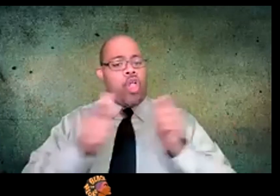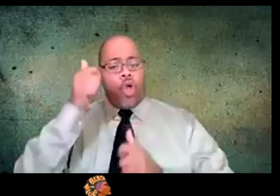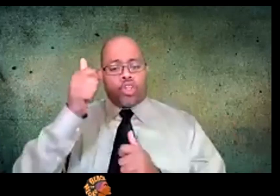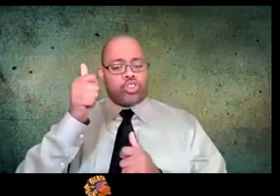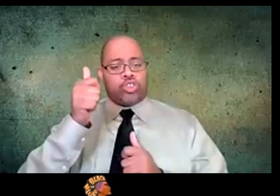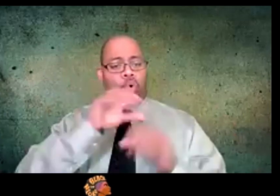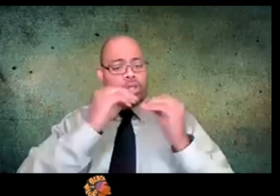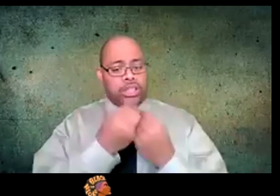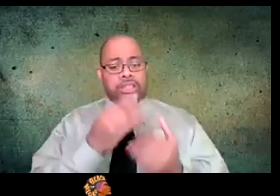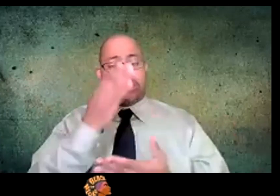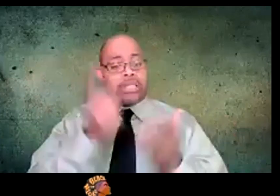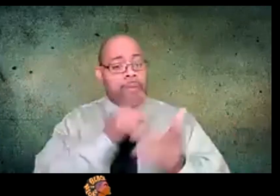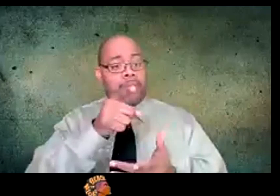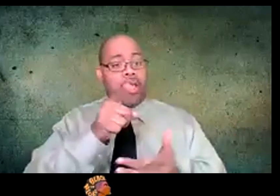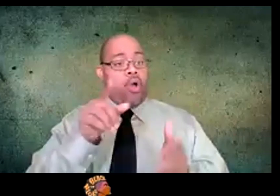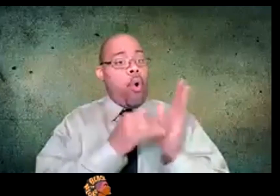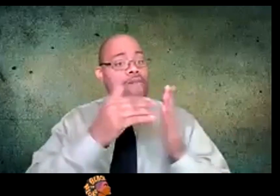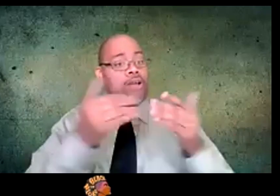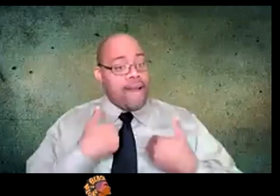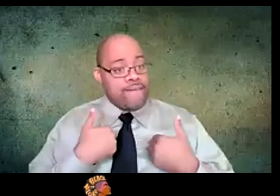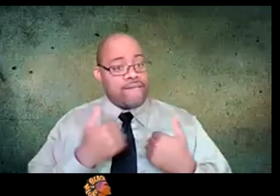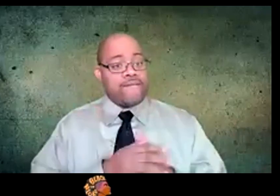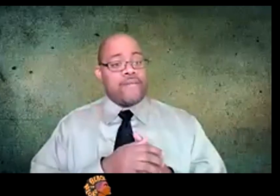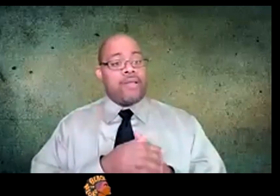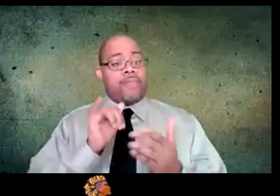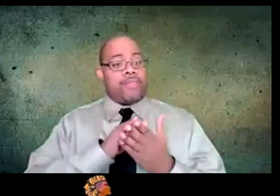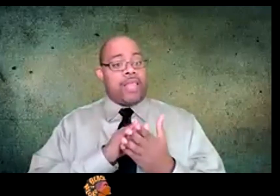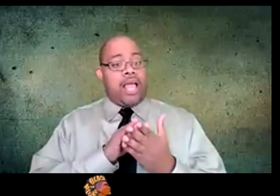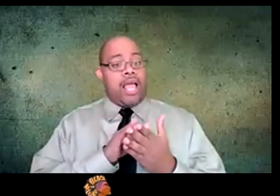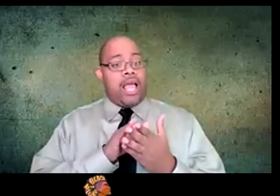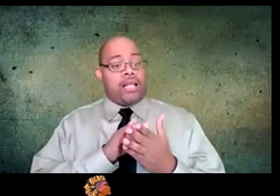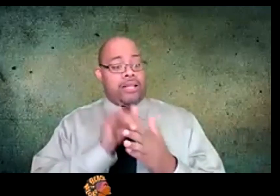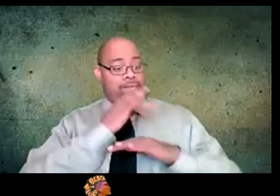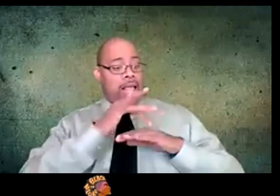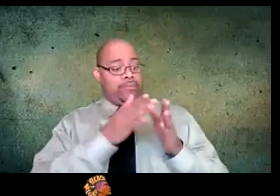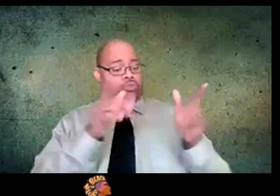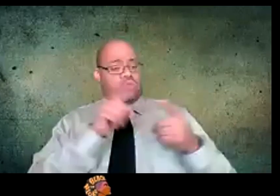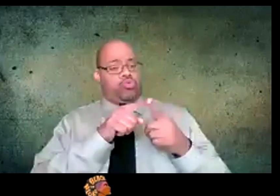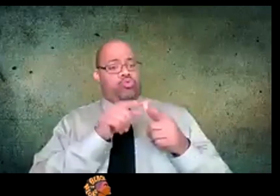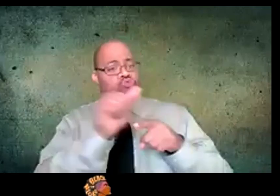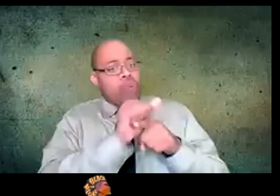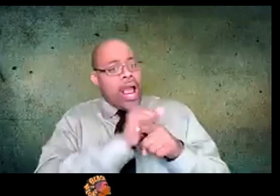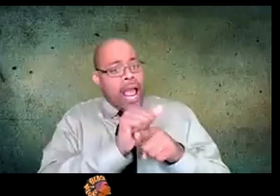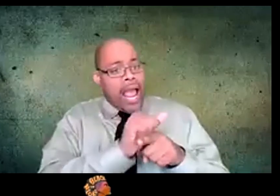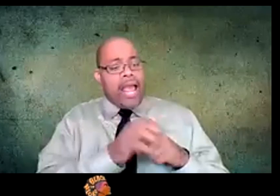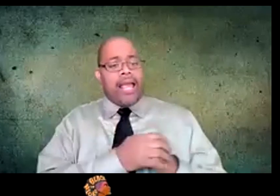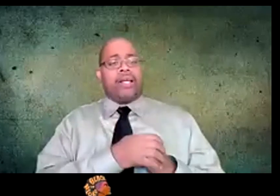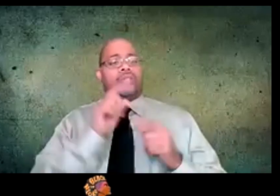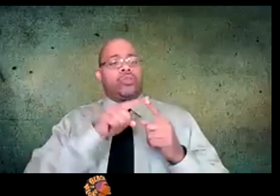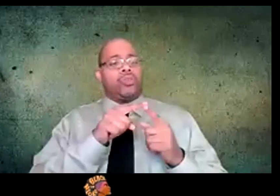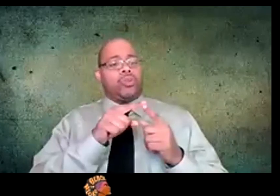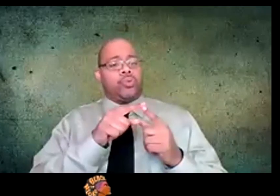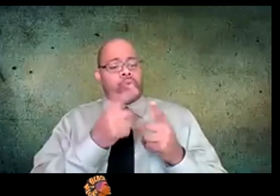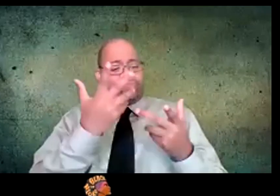organizations. Sometimes they often have the bandwidth to have, to train and to ease folks into